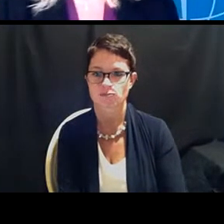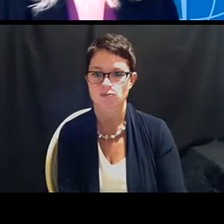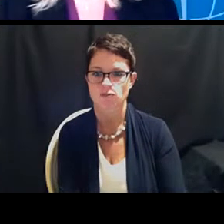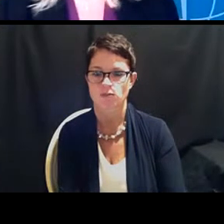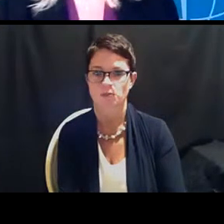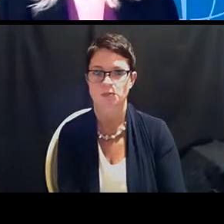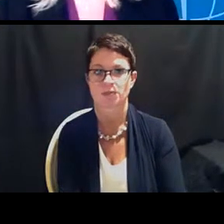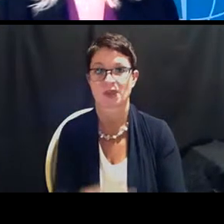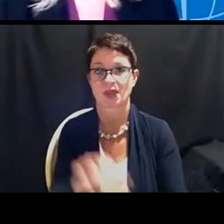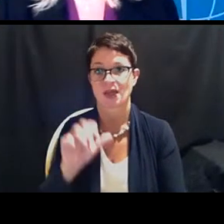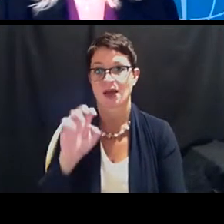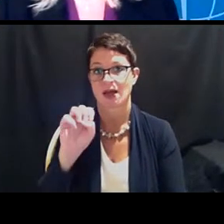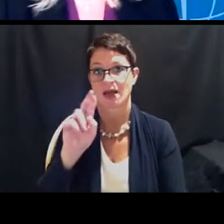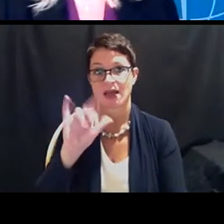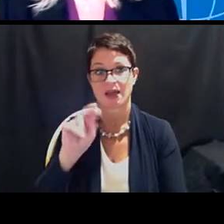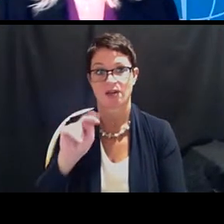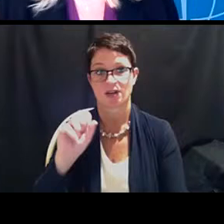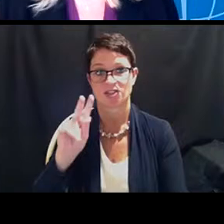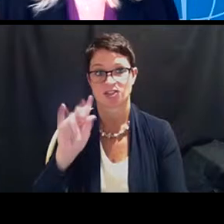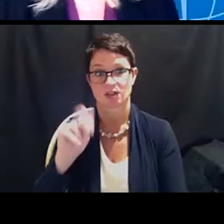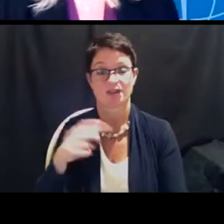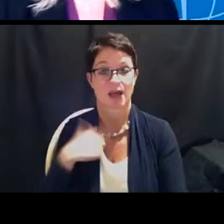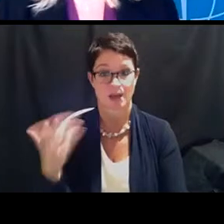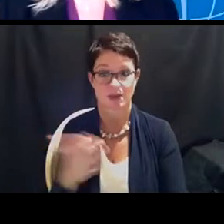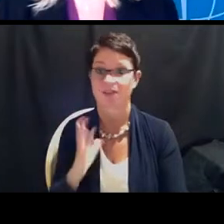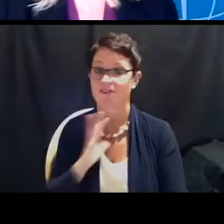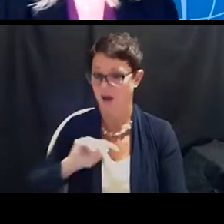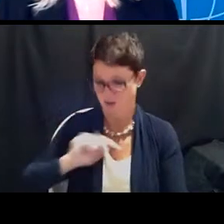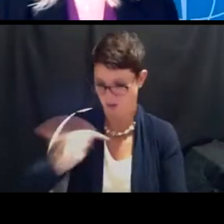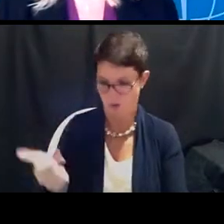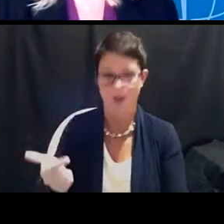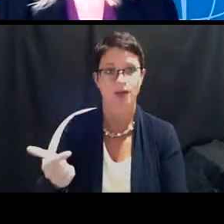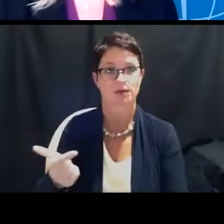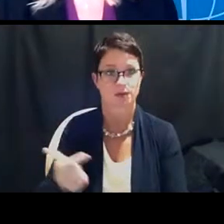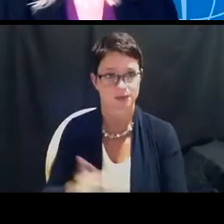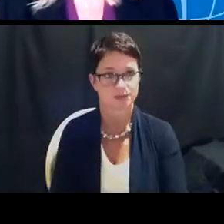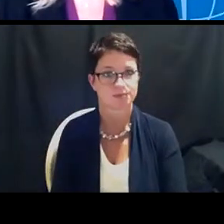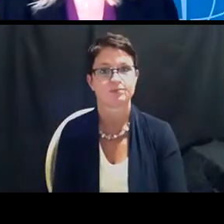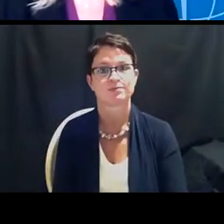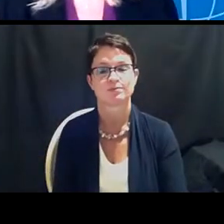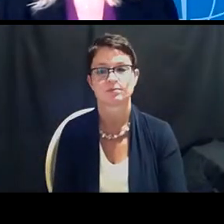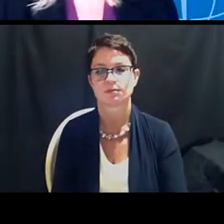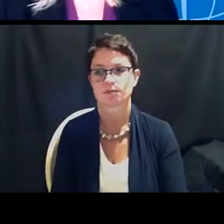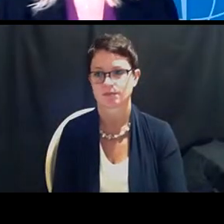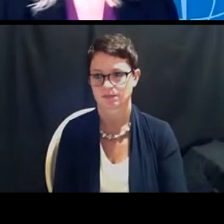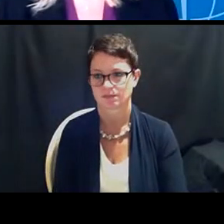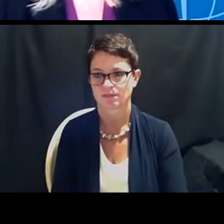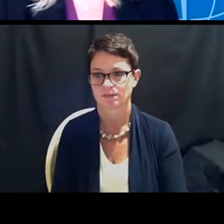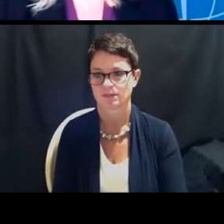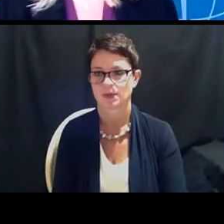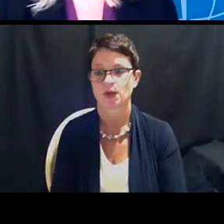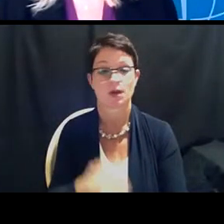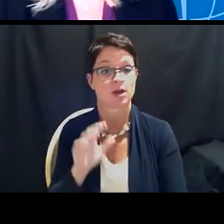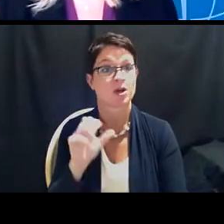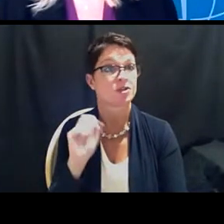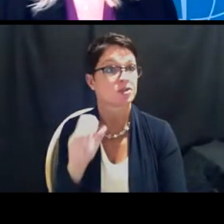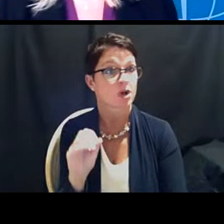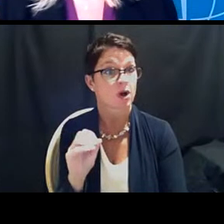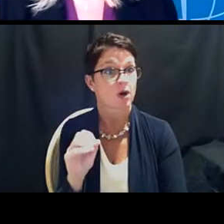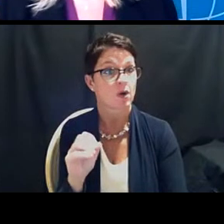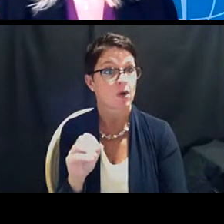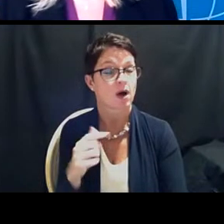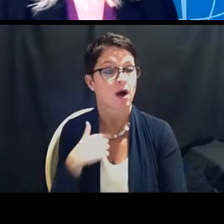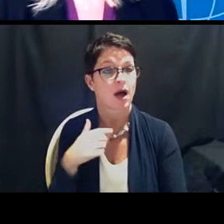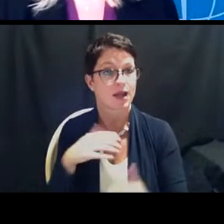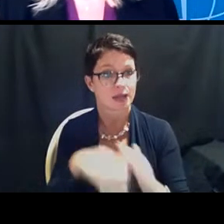I'm Aaron Sullivan. I'm here. Good. Then we'll have Aaron Sullivan. Spell your Okay, name, so please. I came